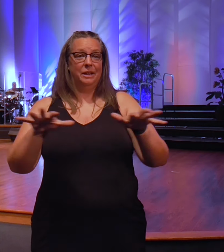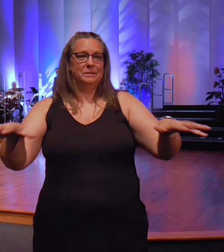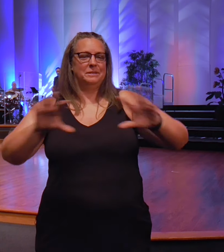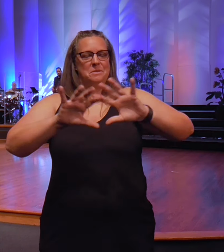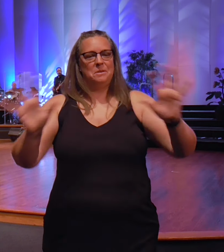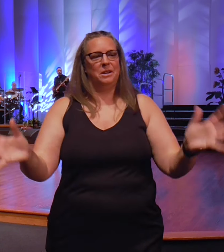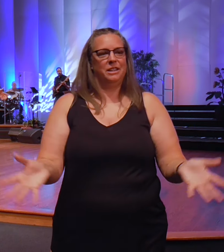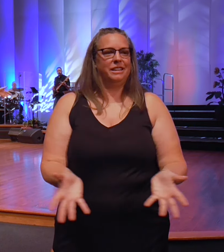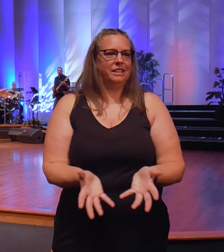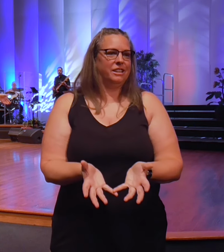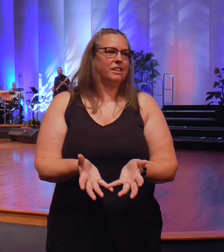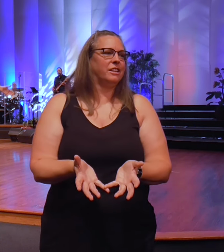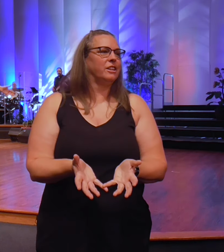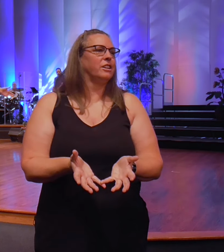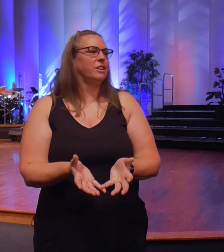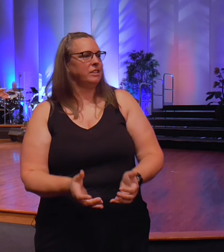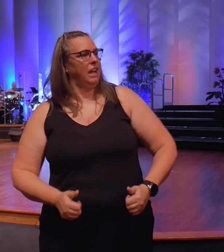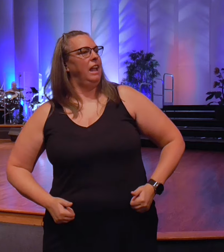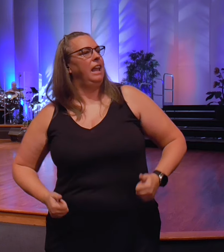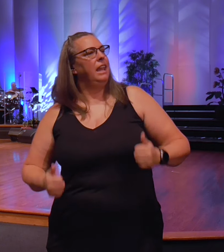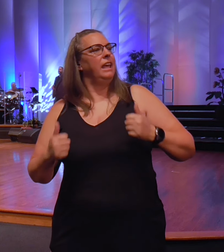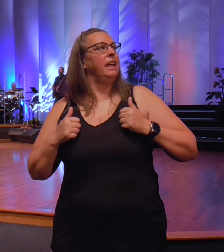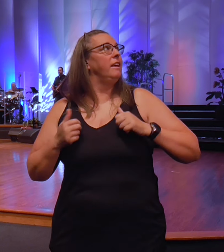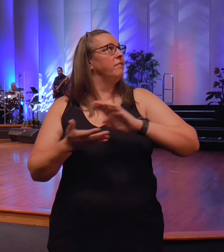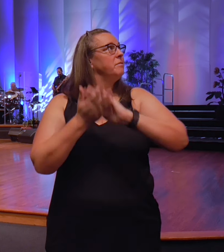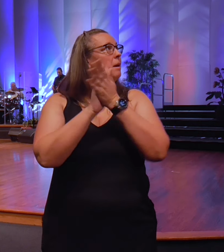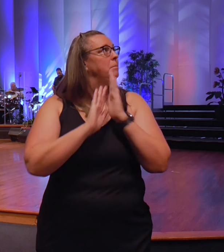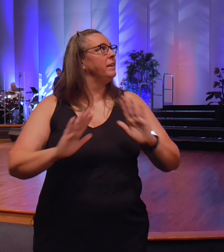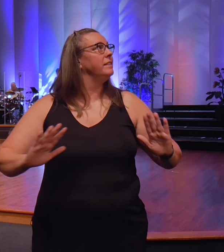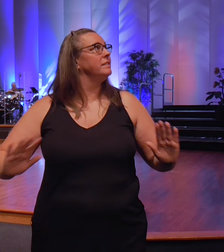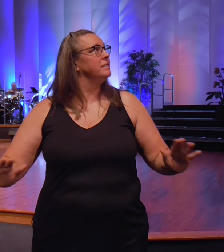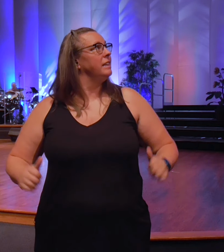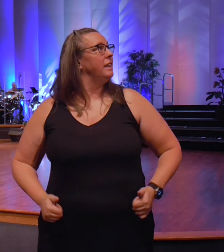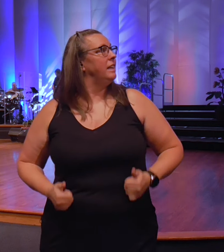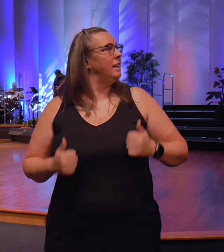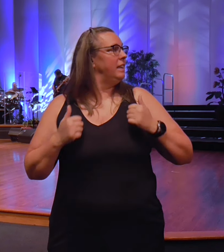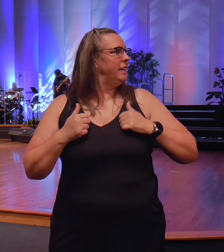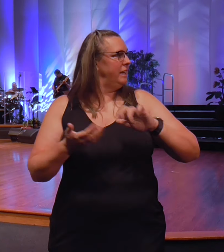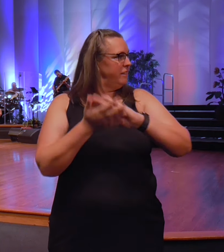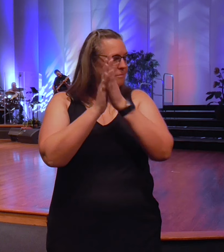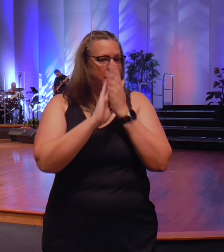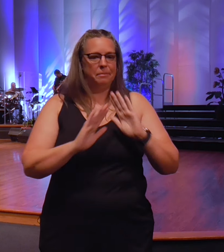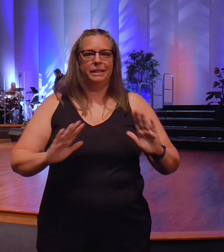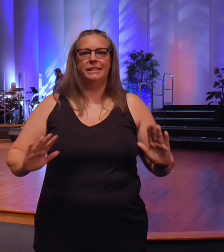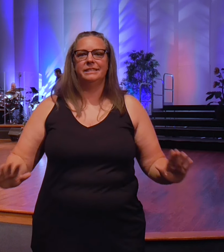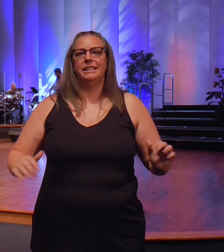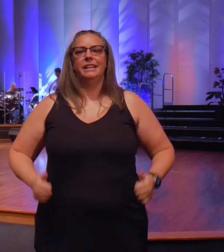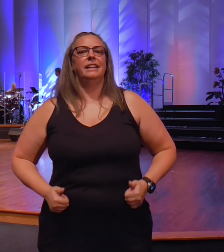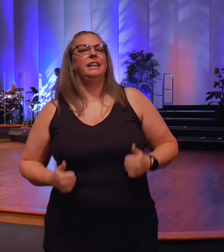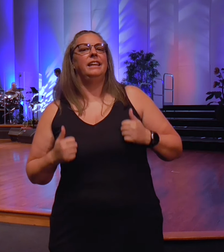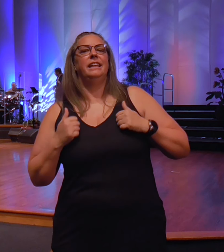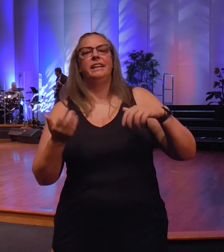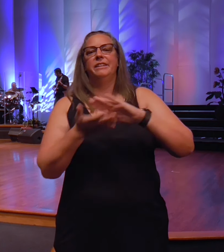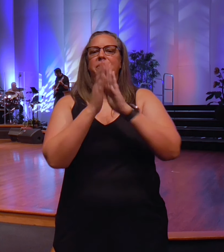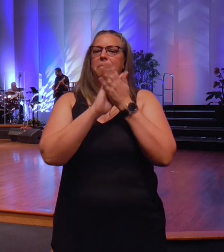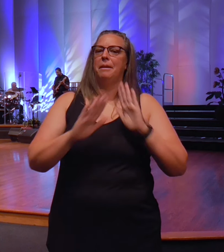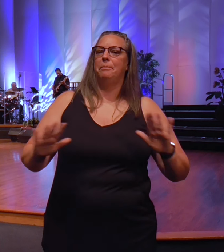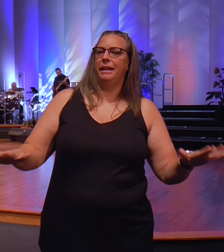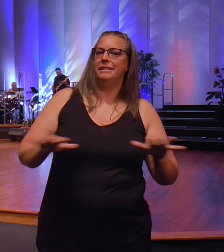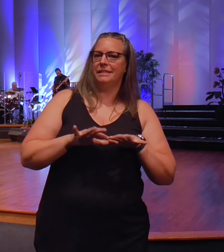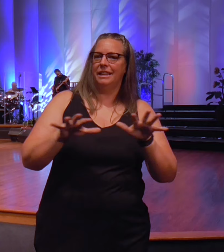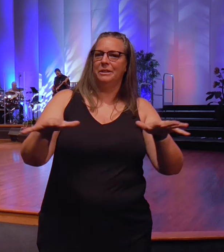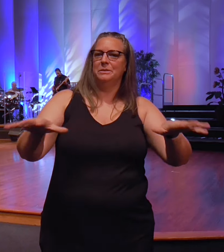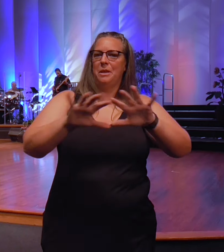peace into the world. I live my peace. I live my peace. Live